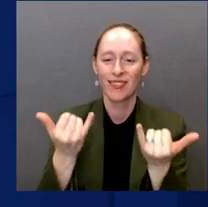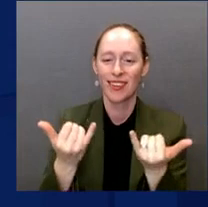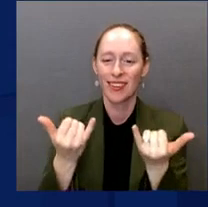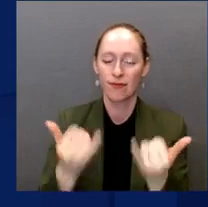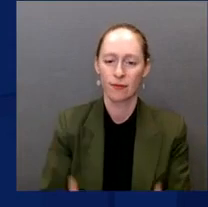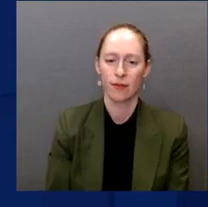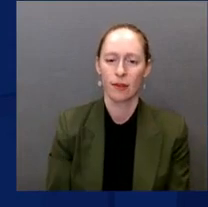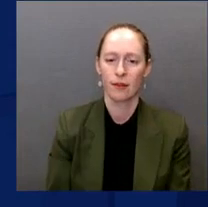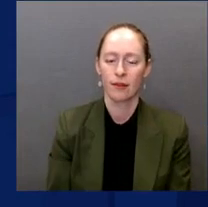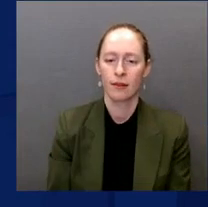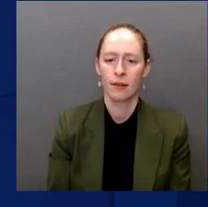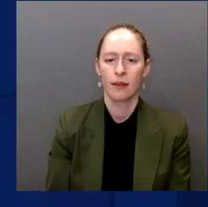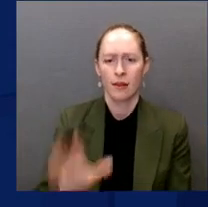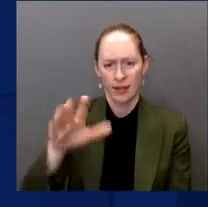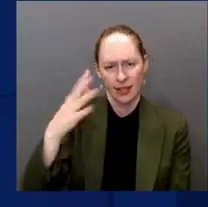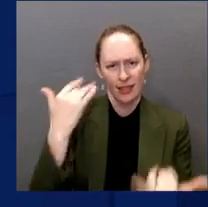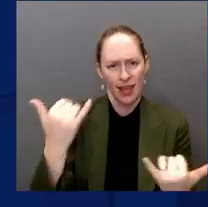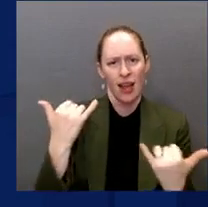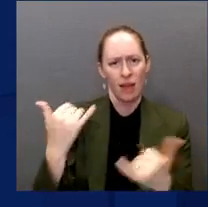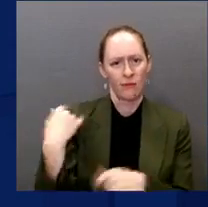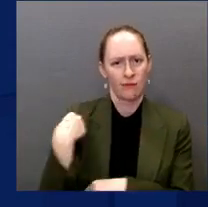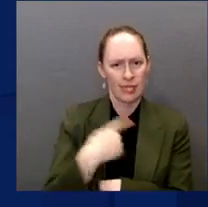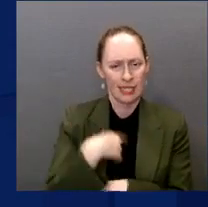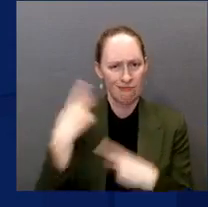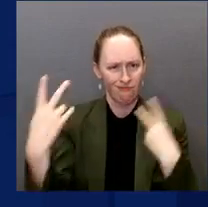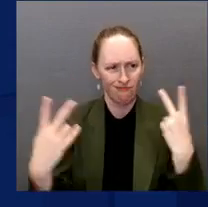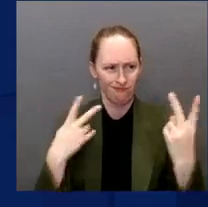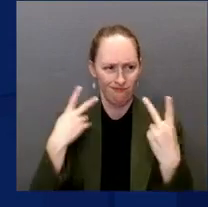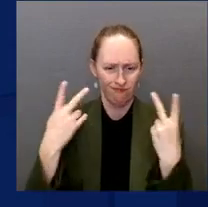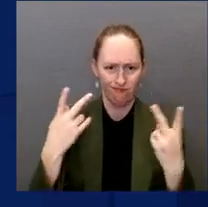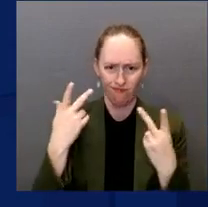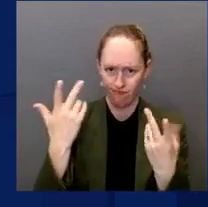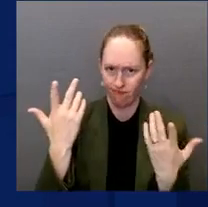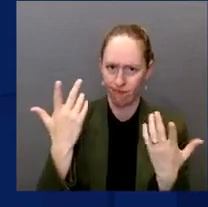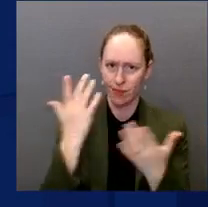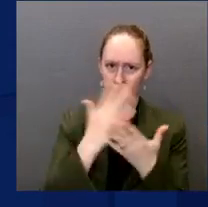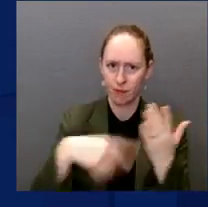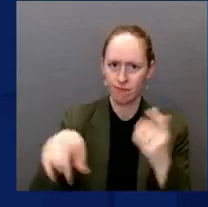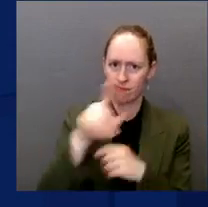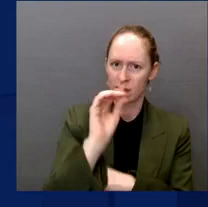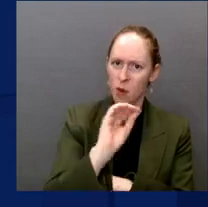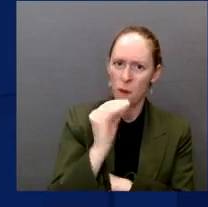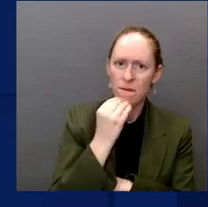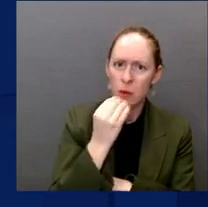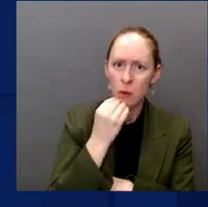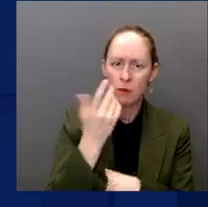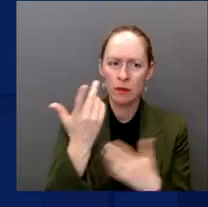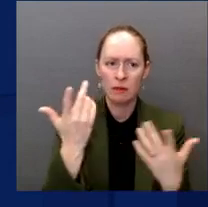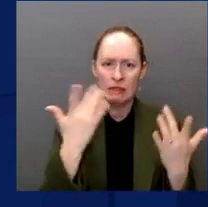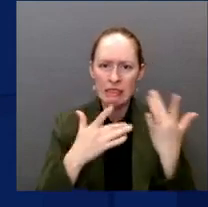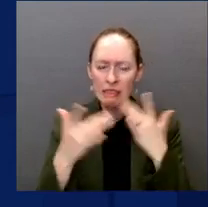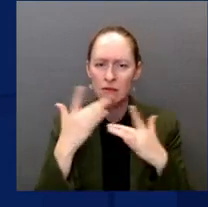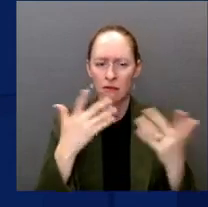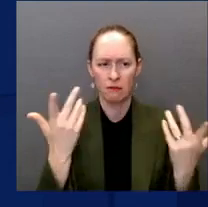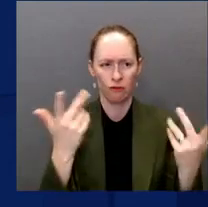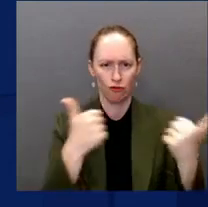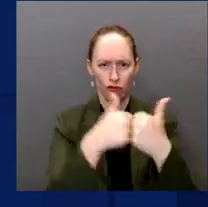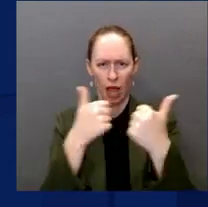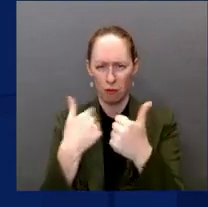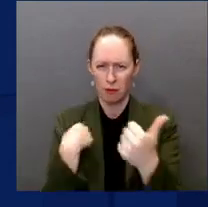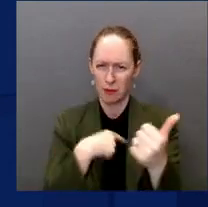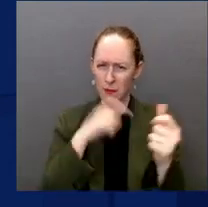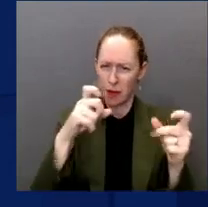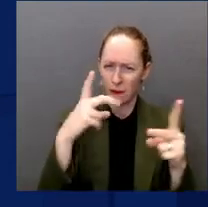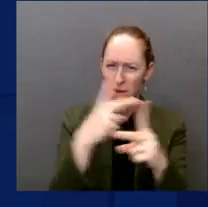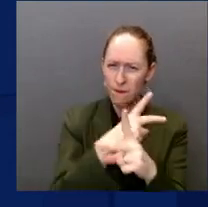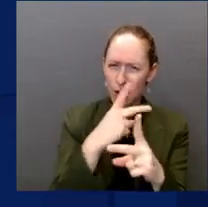for an immediate program of action. During these days of stress, the health problems of the military and civilian population are